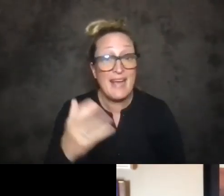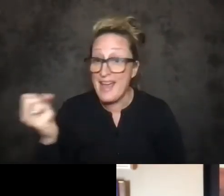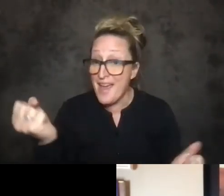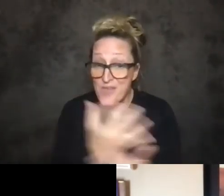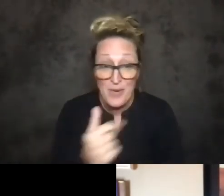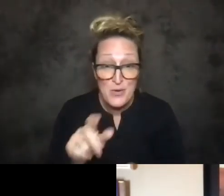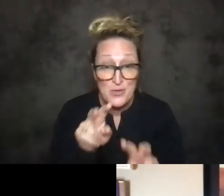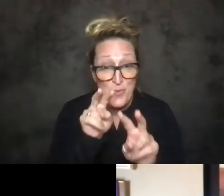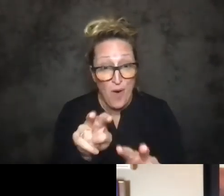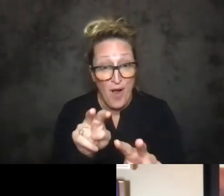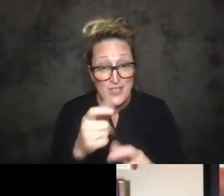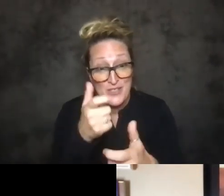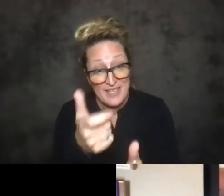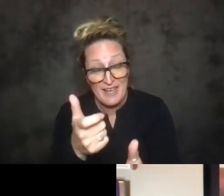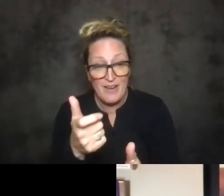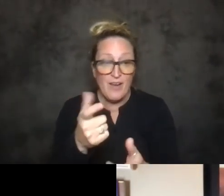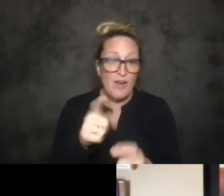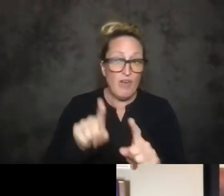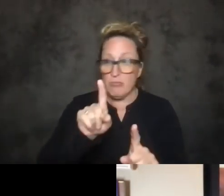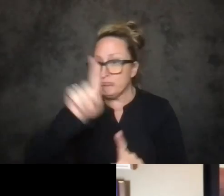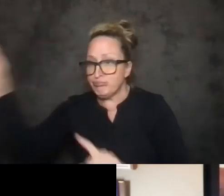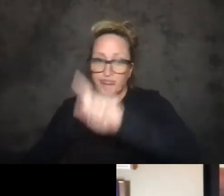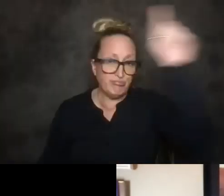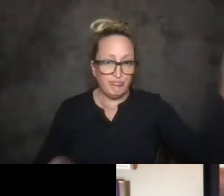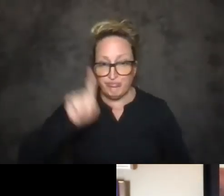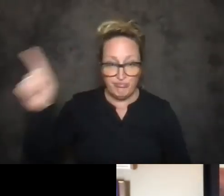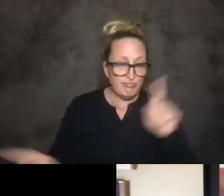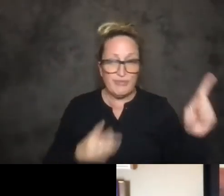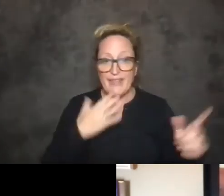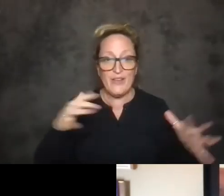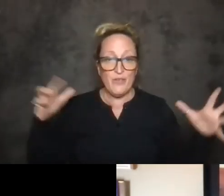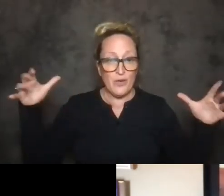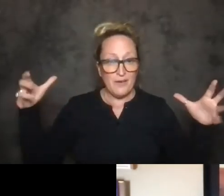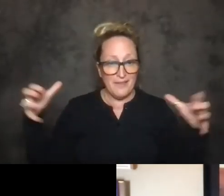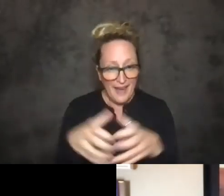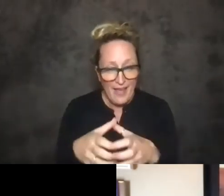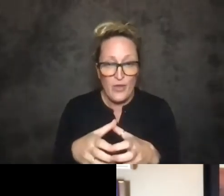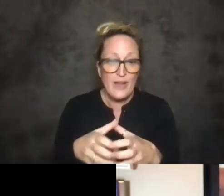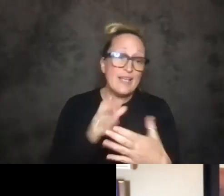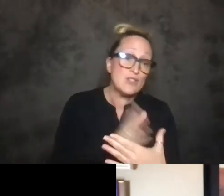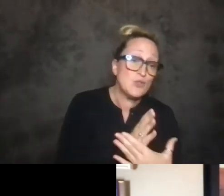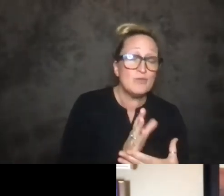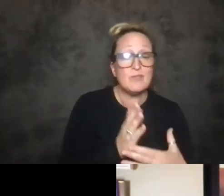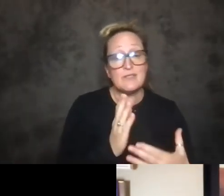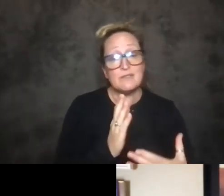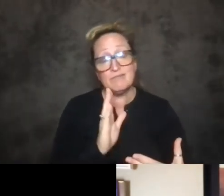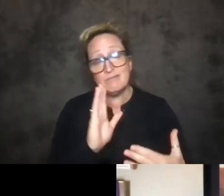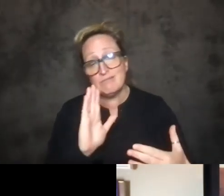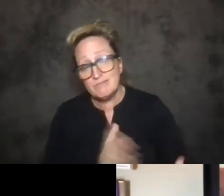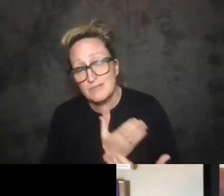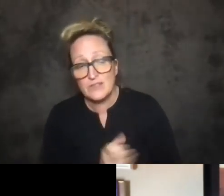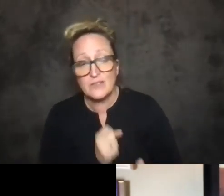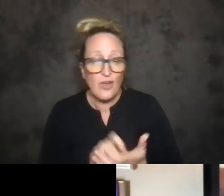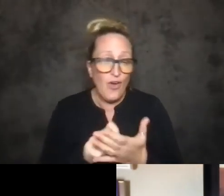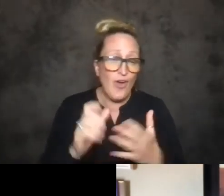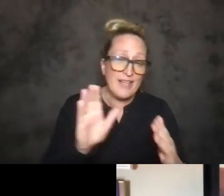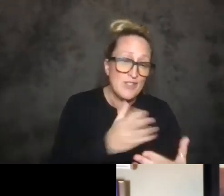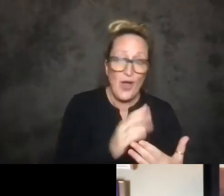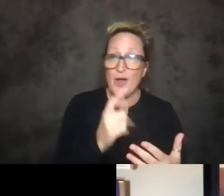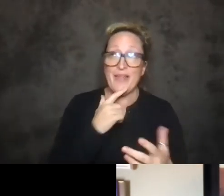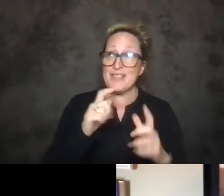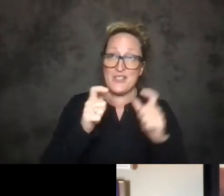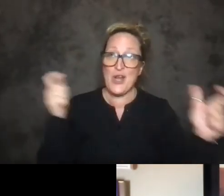who's watching out there from the corners near and far. Thank you for gathering story and song. We're so grateful that you're with us at this